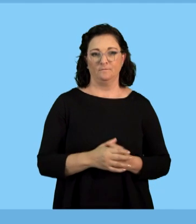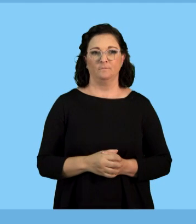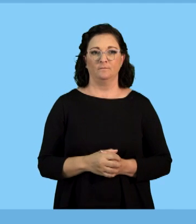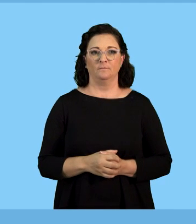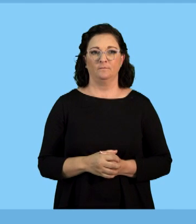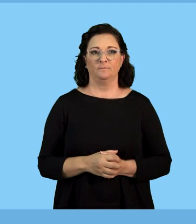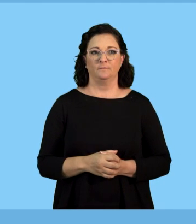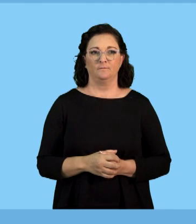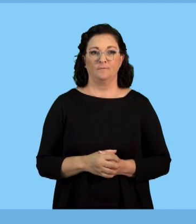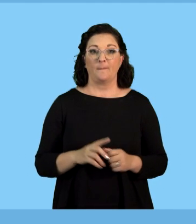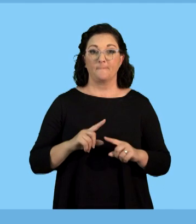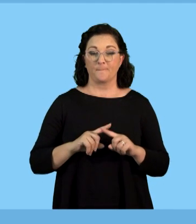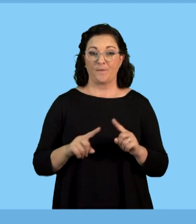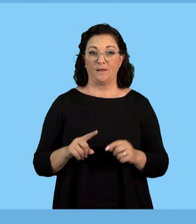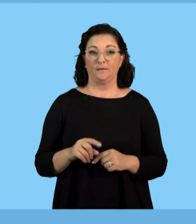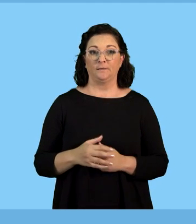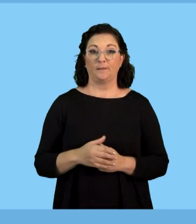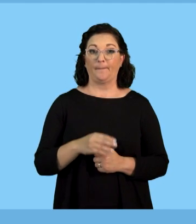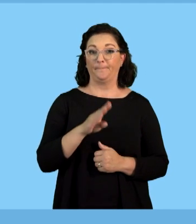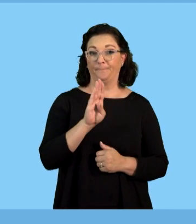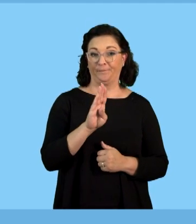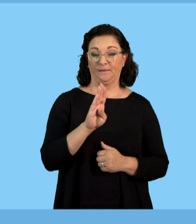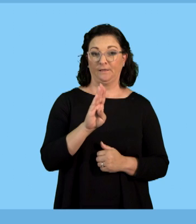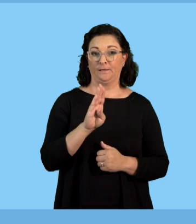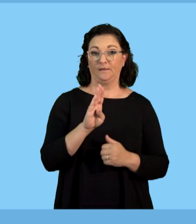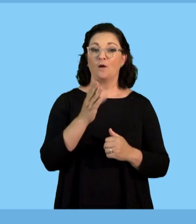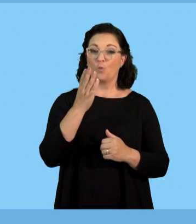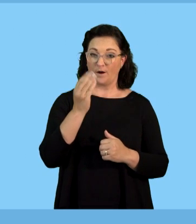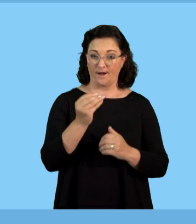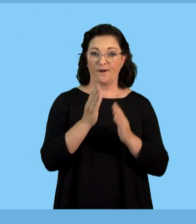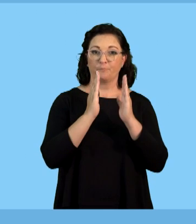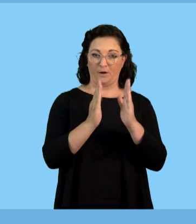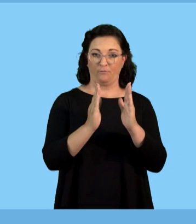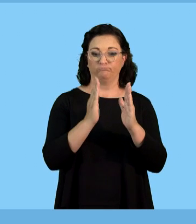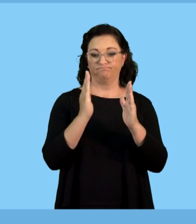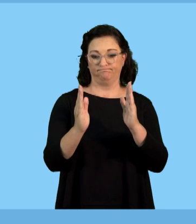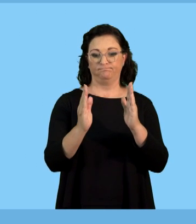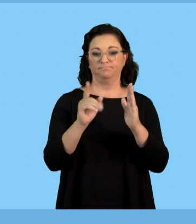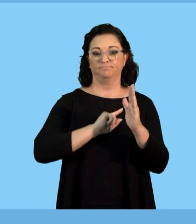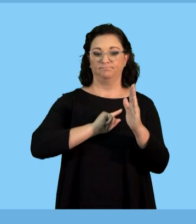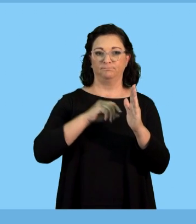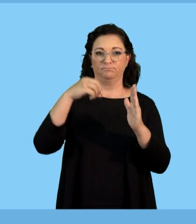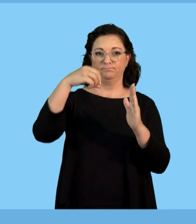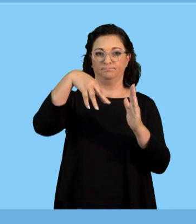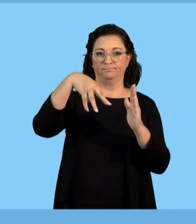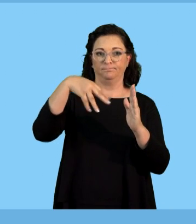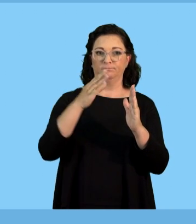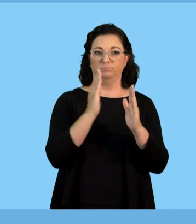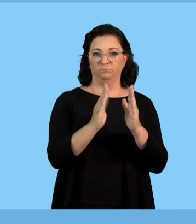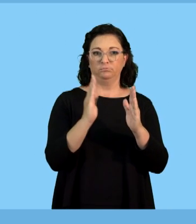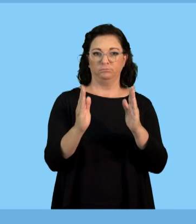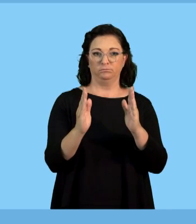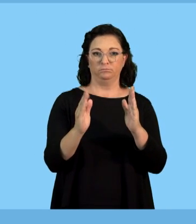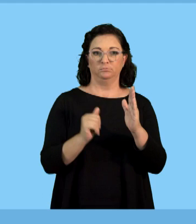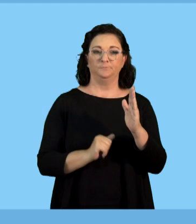flow. However, circuit B is connected in parallel because we have two light bulbs